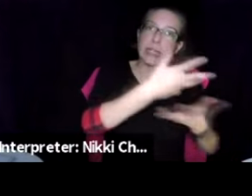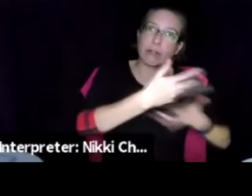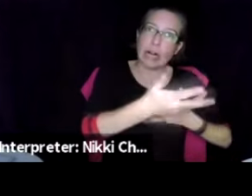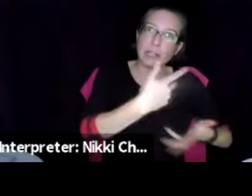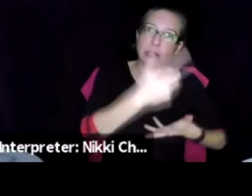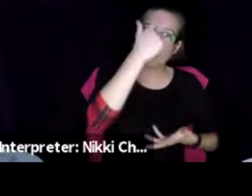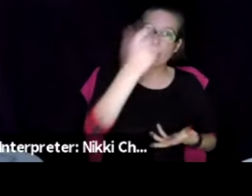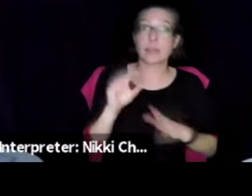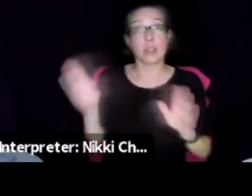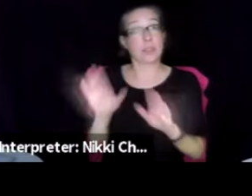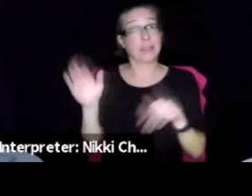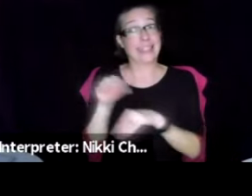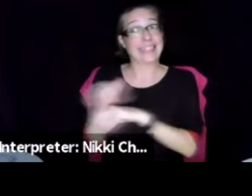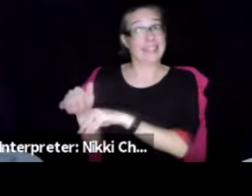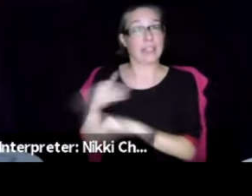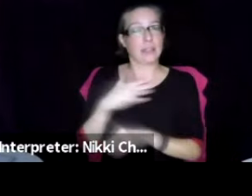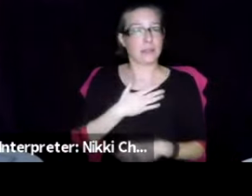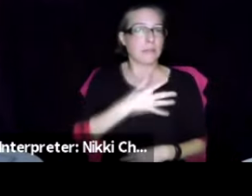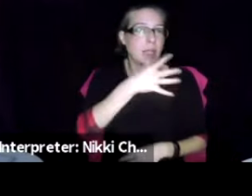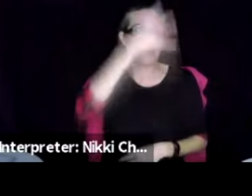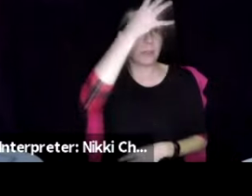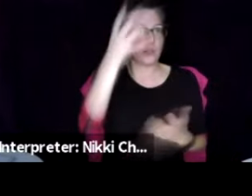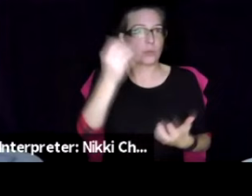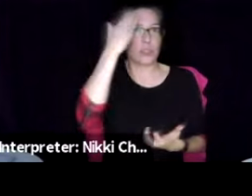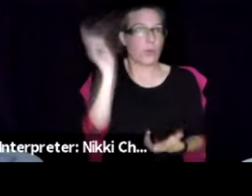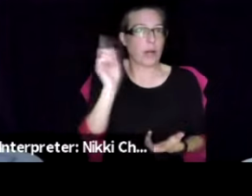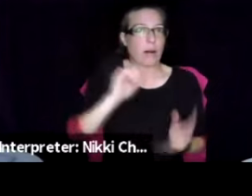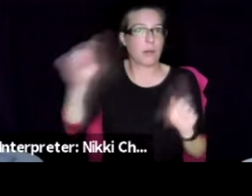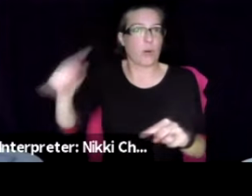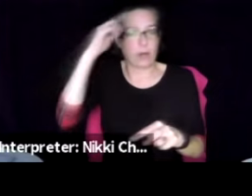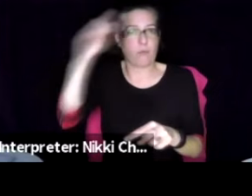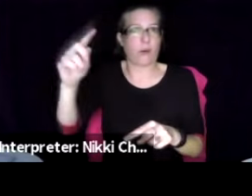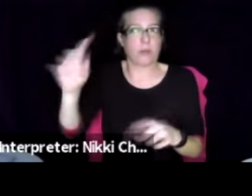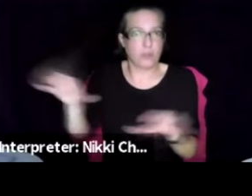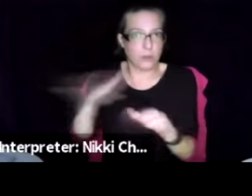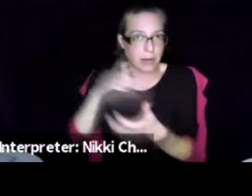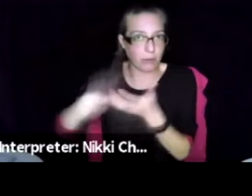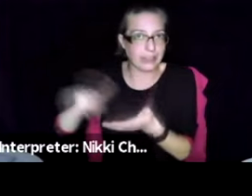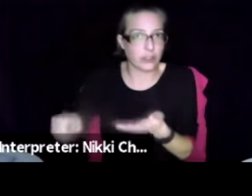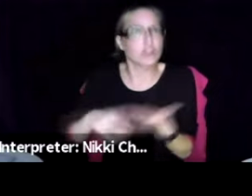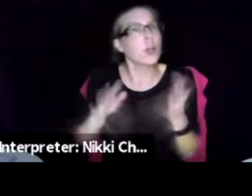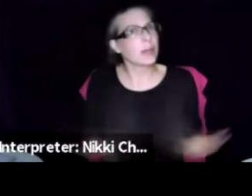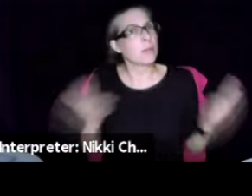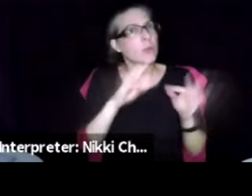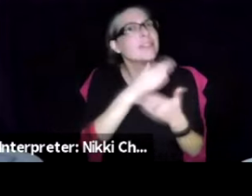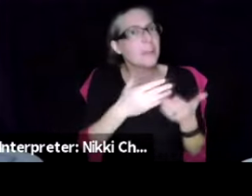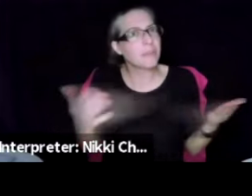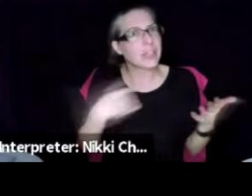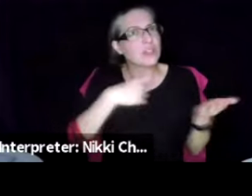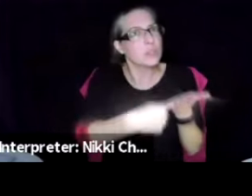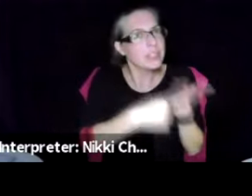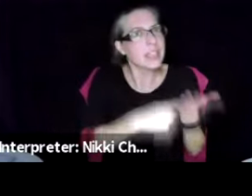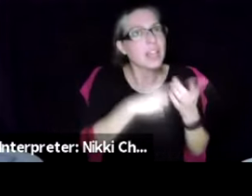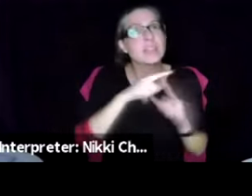Sunday evenings to go do my research. So those things are important to talk about. But as for opinions and that kind of